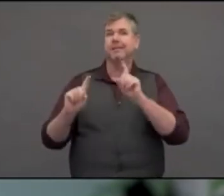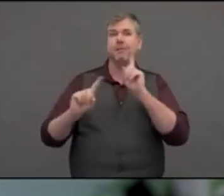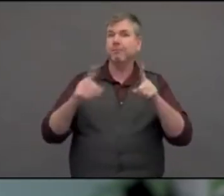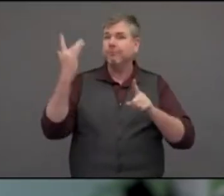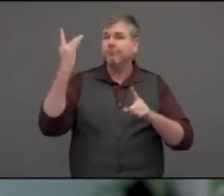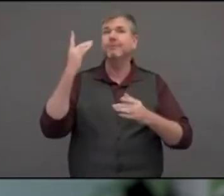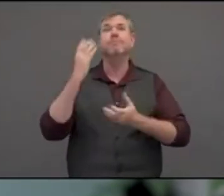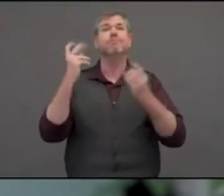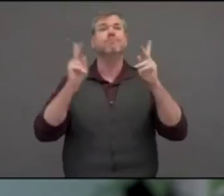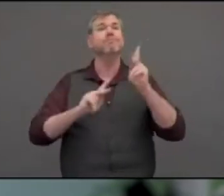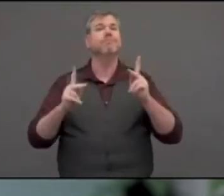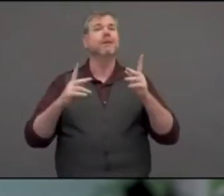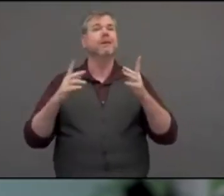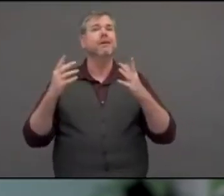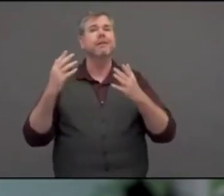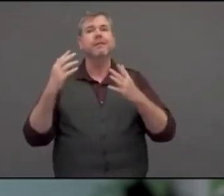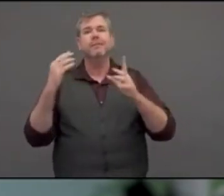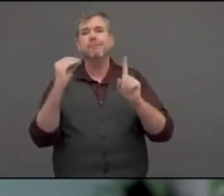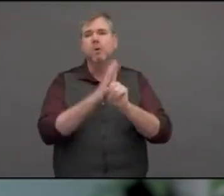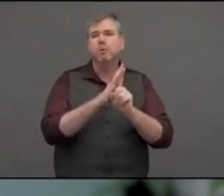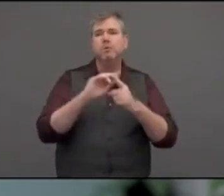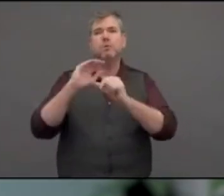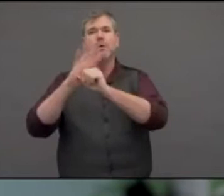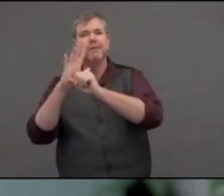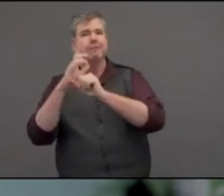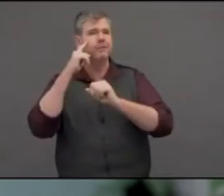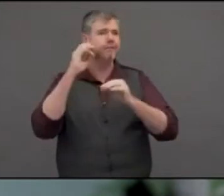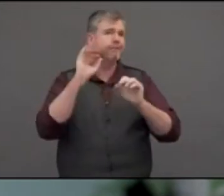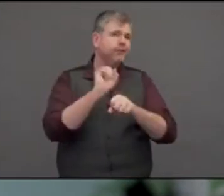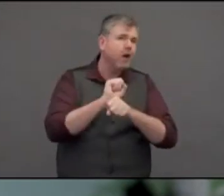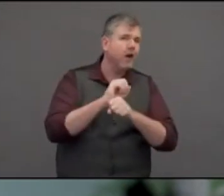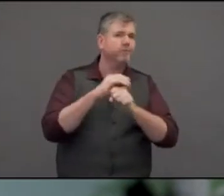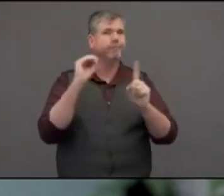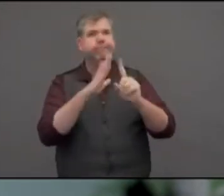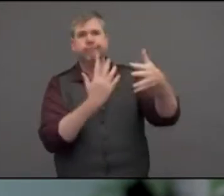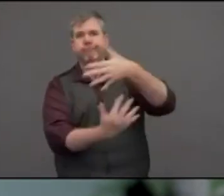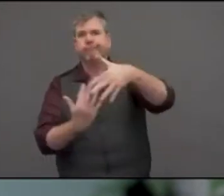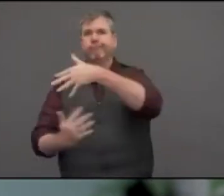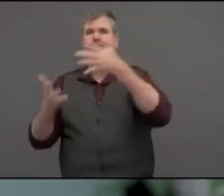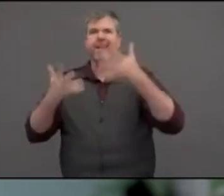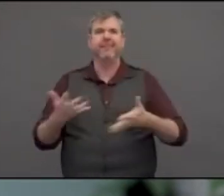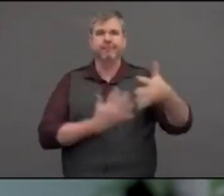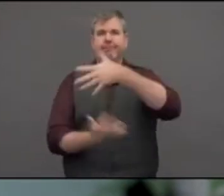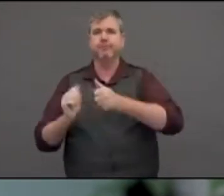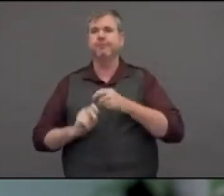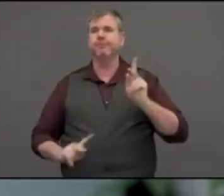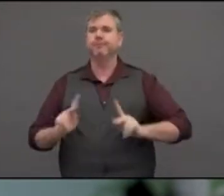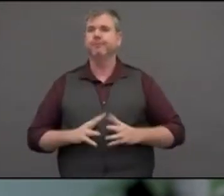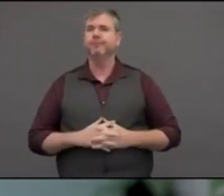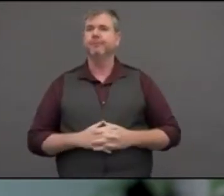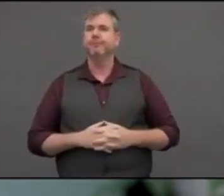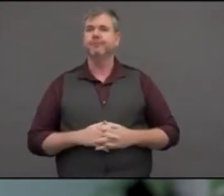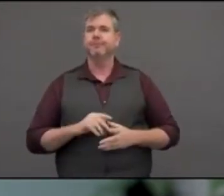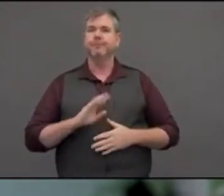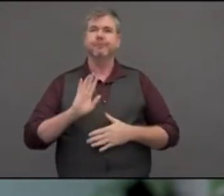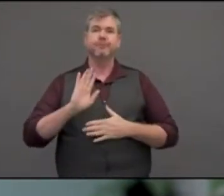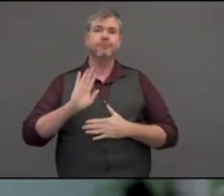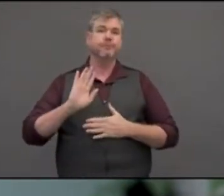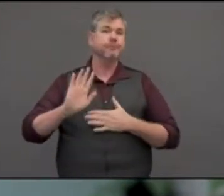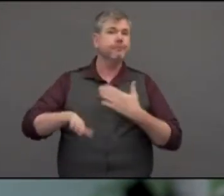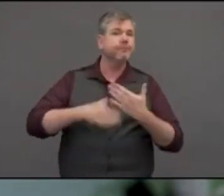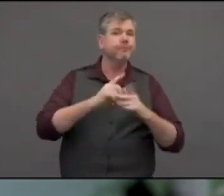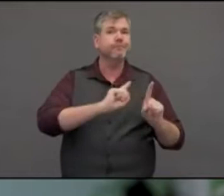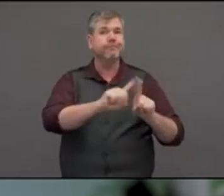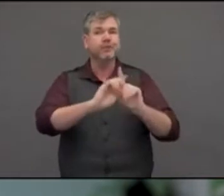vital that there be testing to catch cases, to help support the isolation of those cases and quarantine